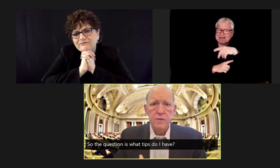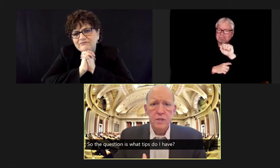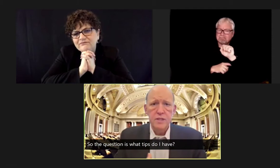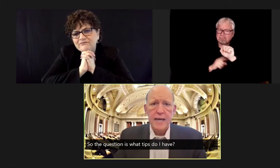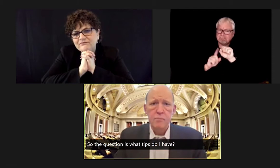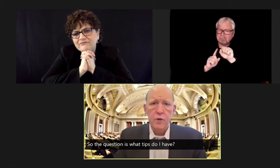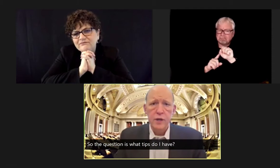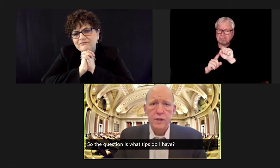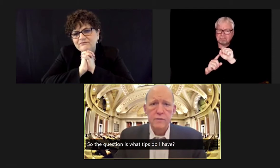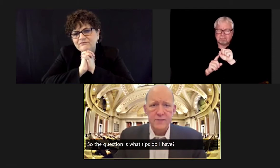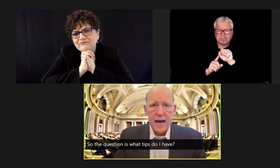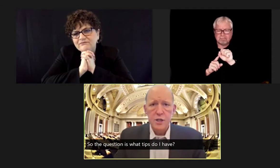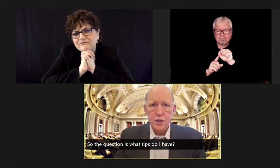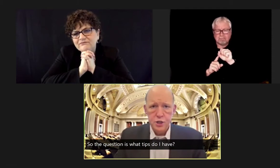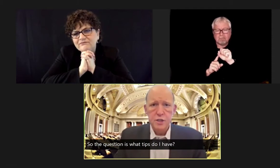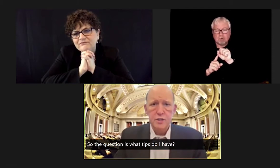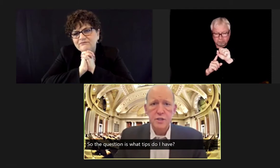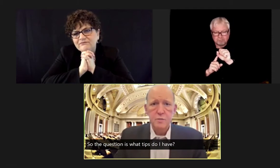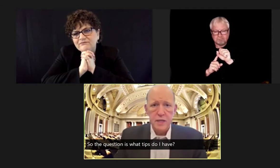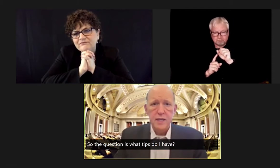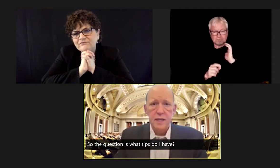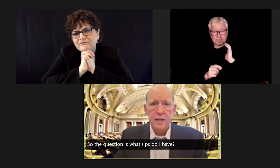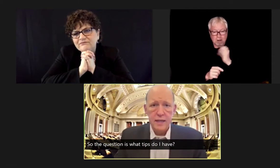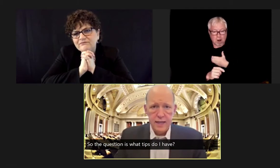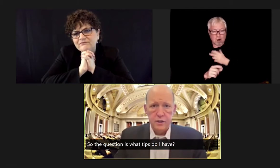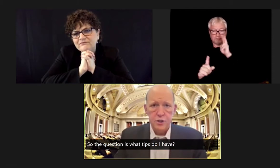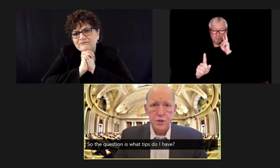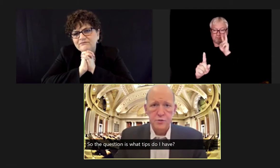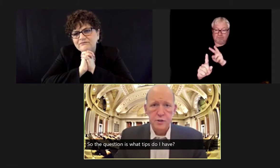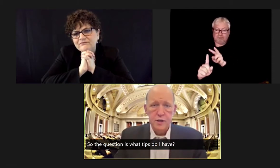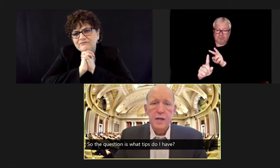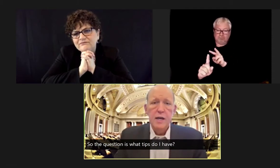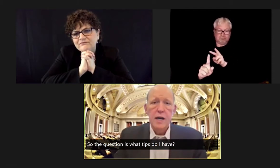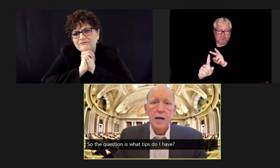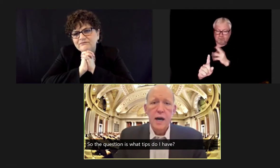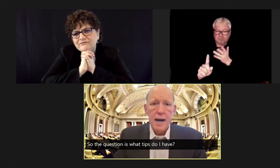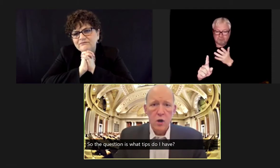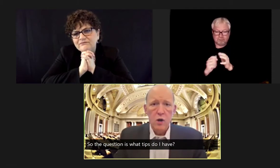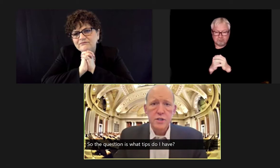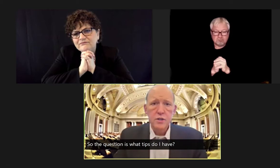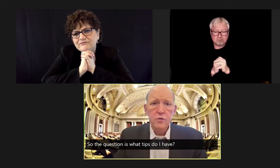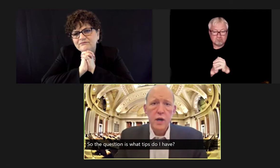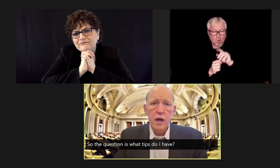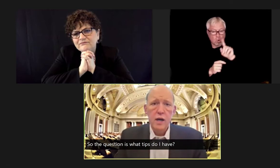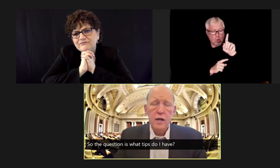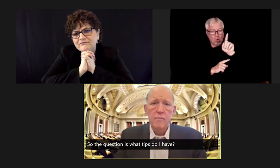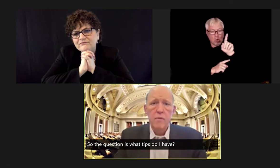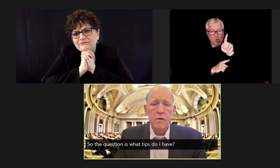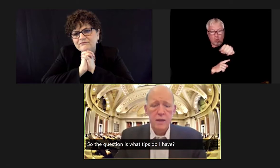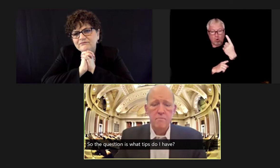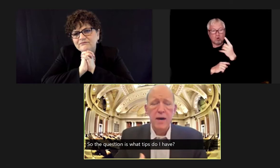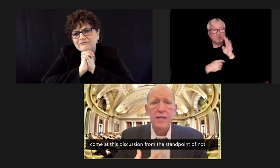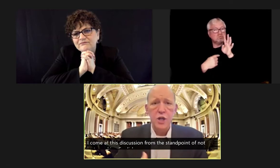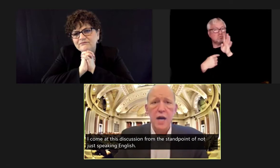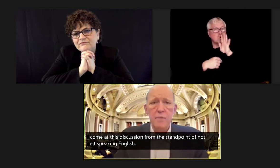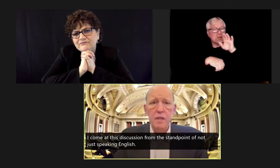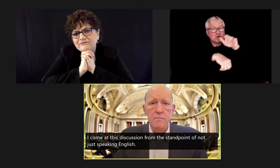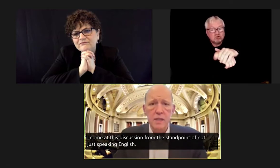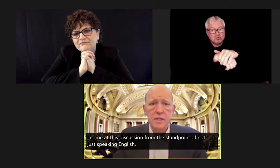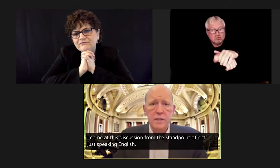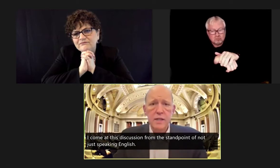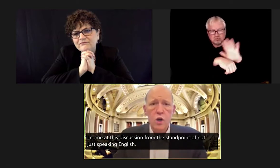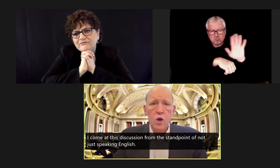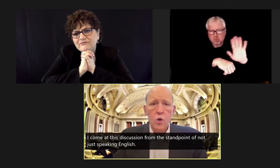discussion from the standpoint of not just speaking English. I'm also, in my job